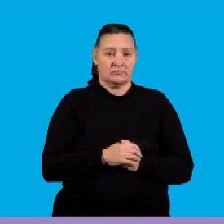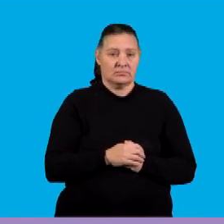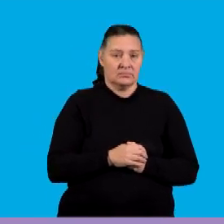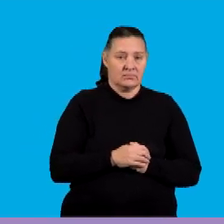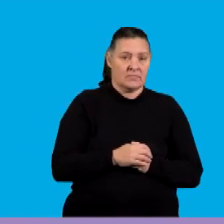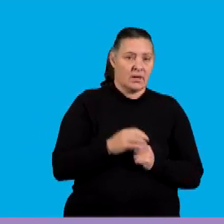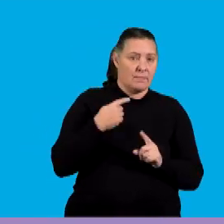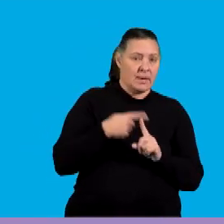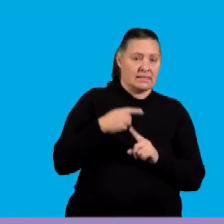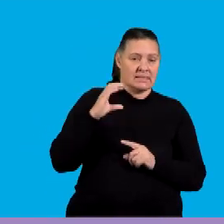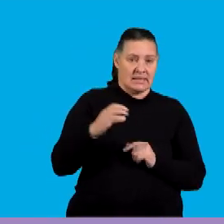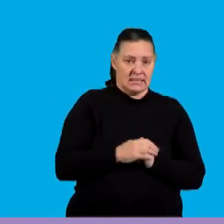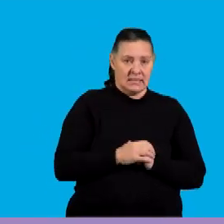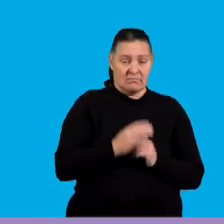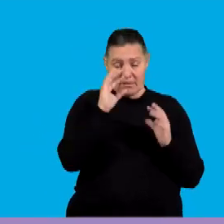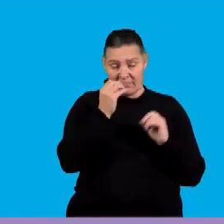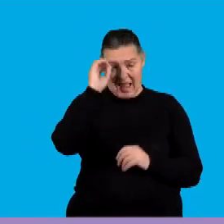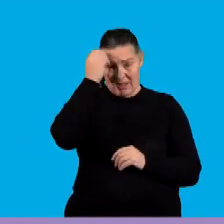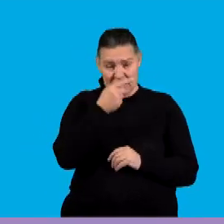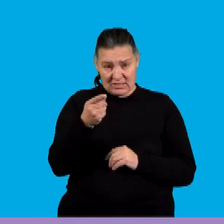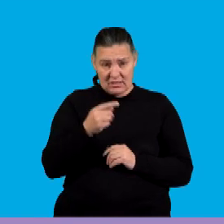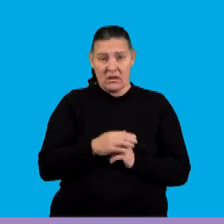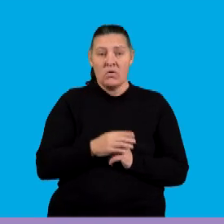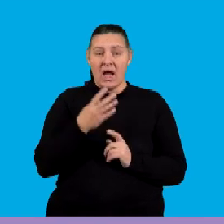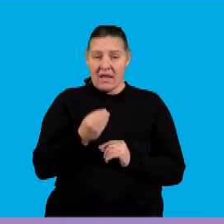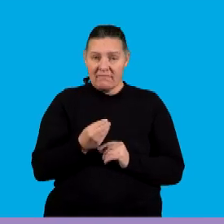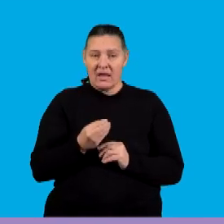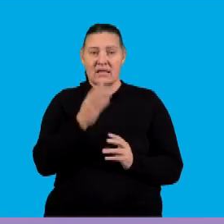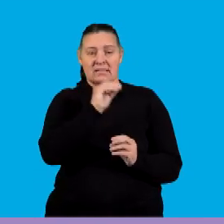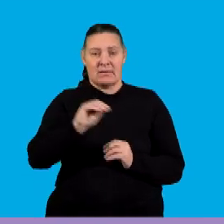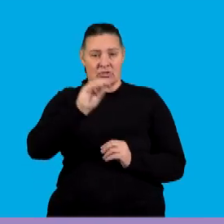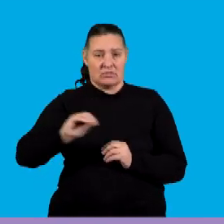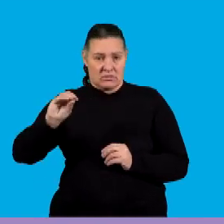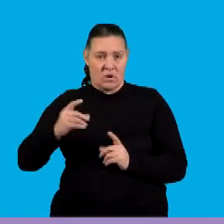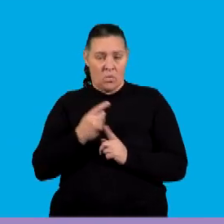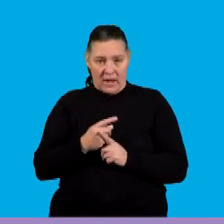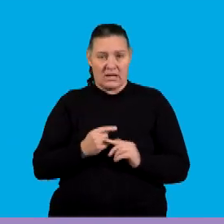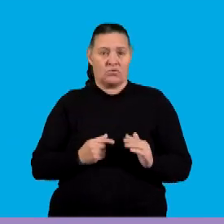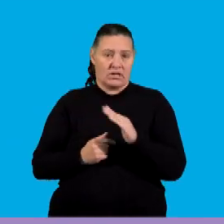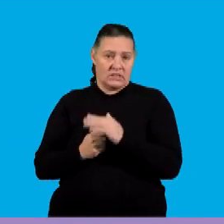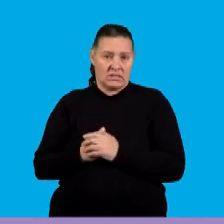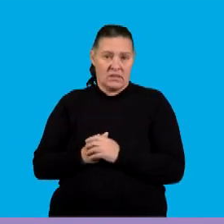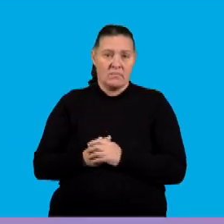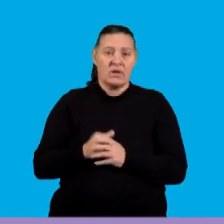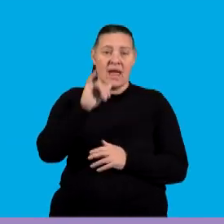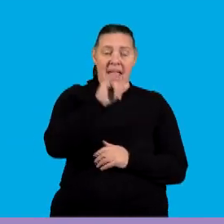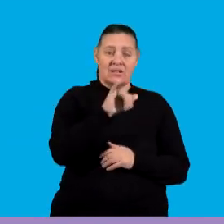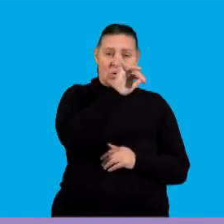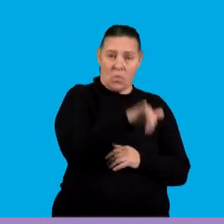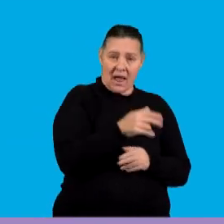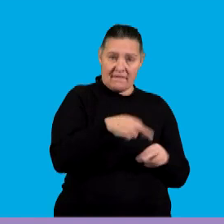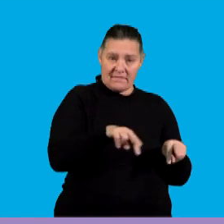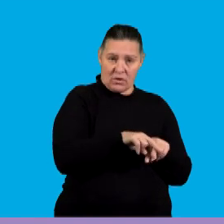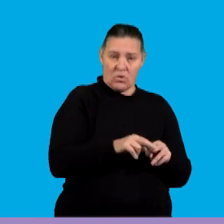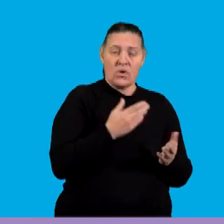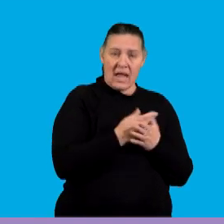interesting about calculating here, remember, for the gradient we are just going to substitute what the gradient is. But for the x and the y value,